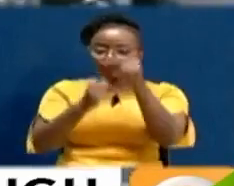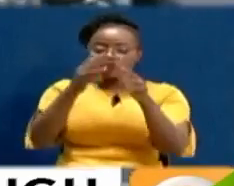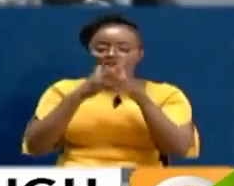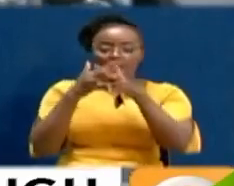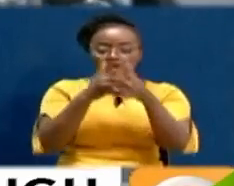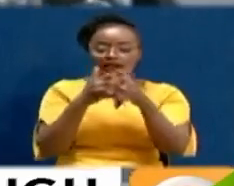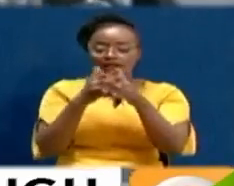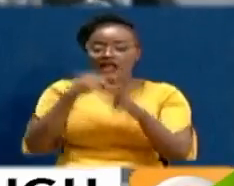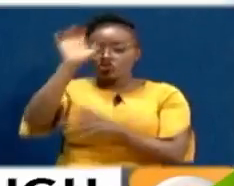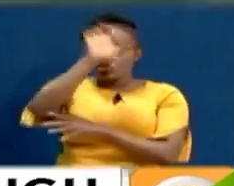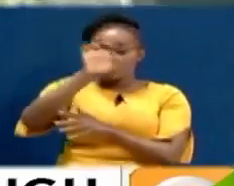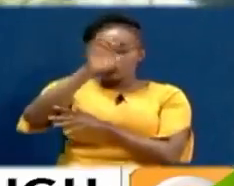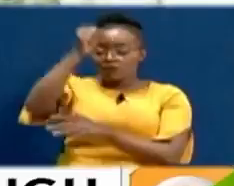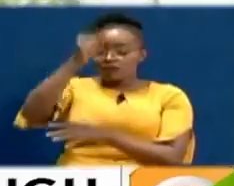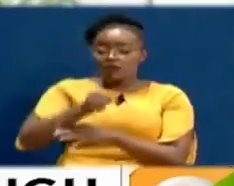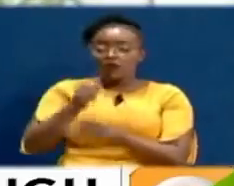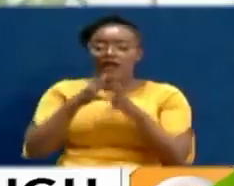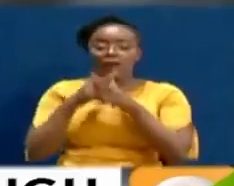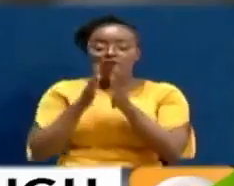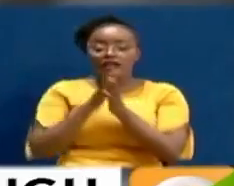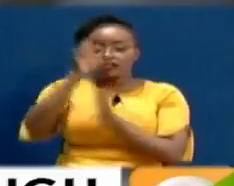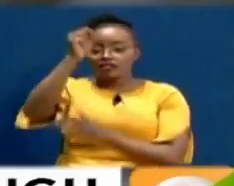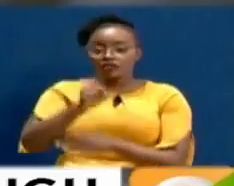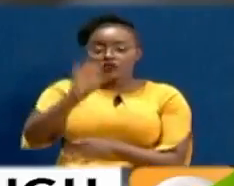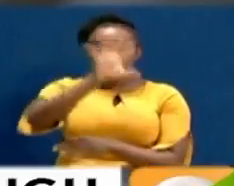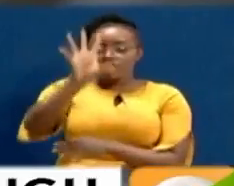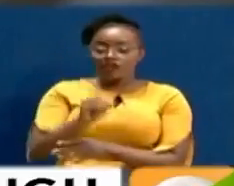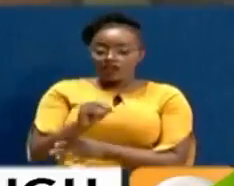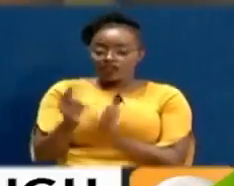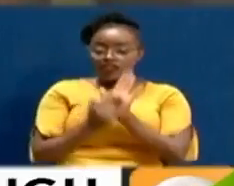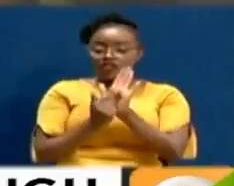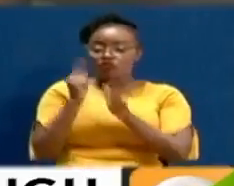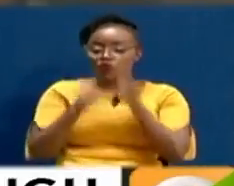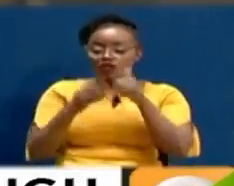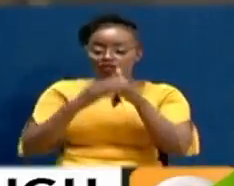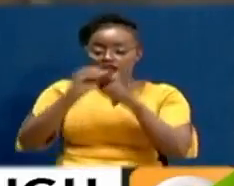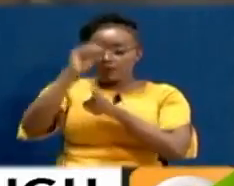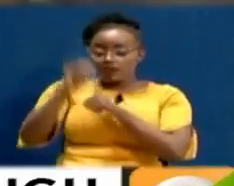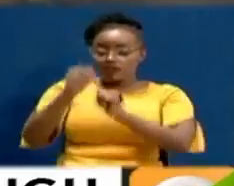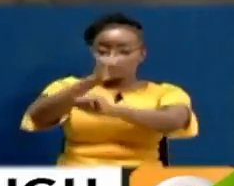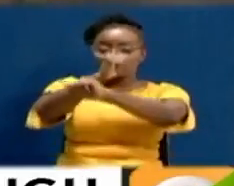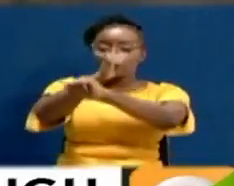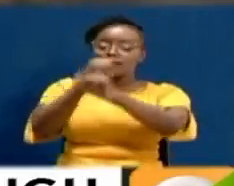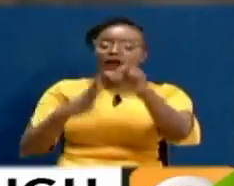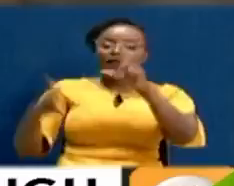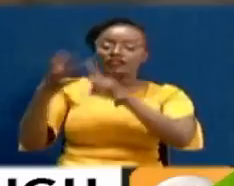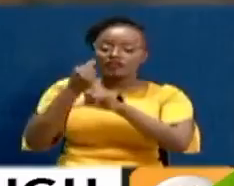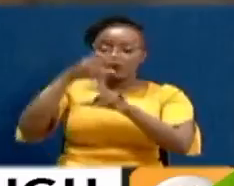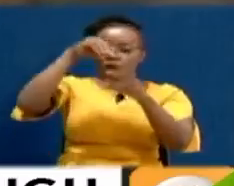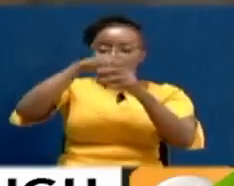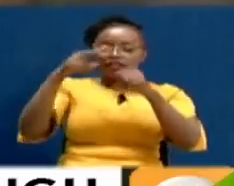United States, Europe, South America, and South Africa. They show that 90% protection is achieved